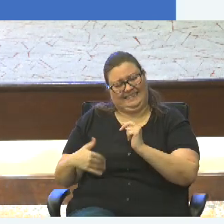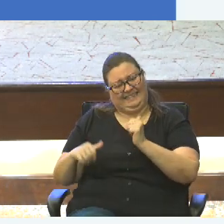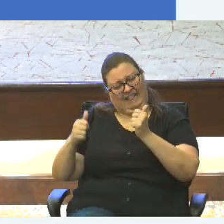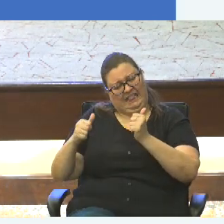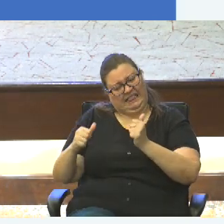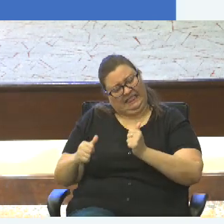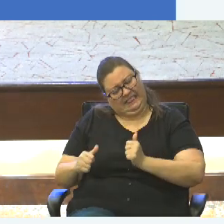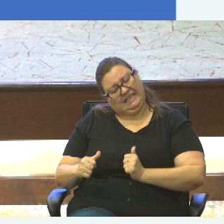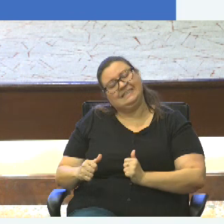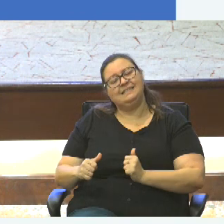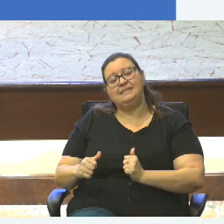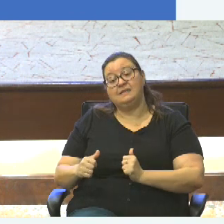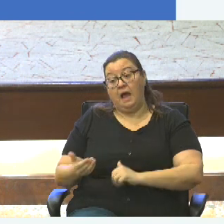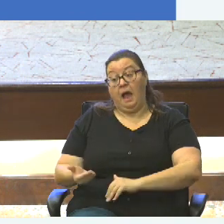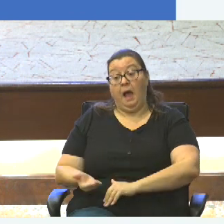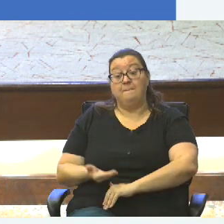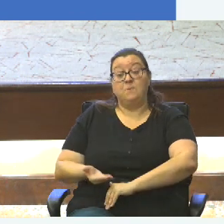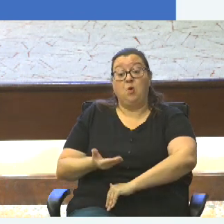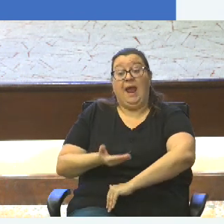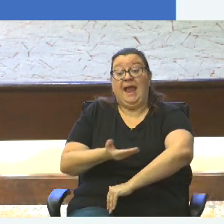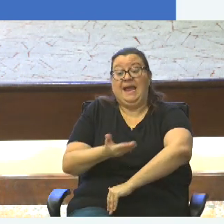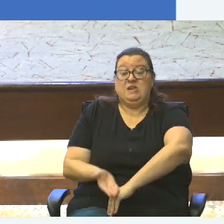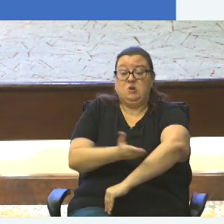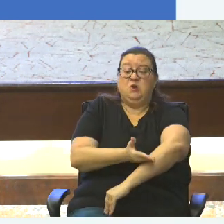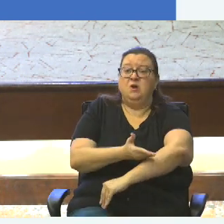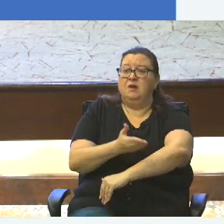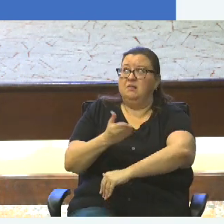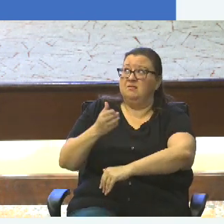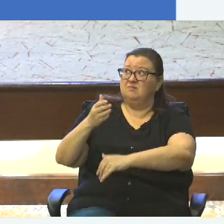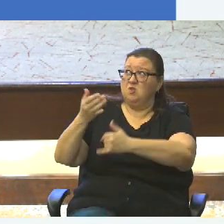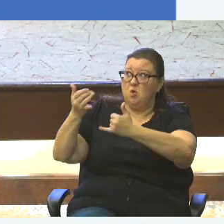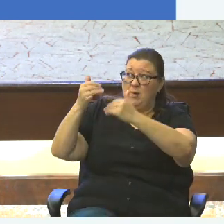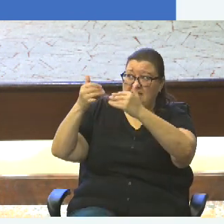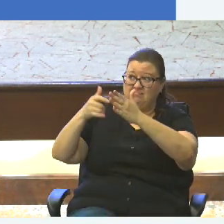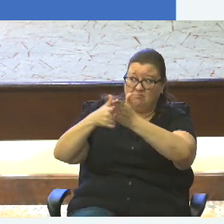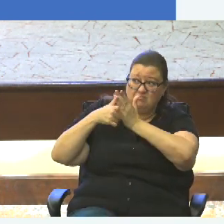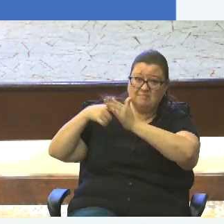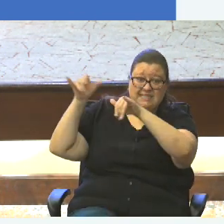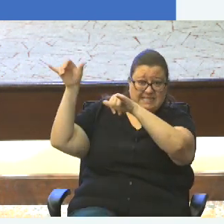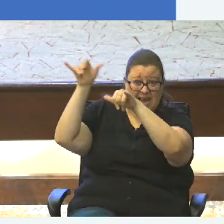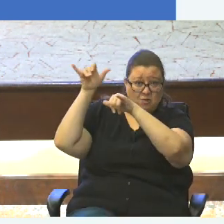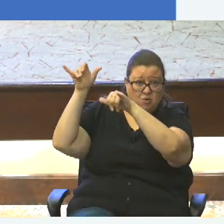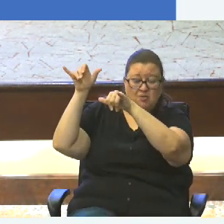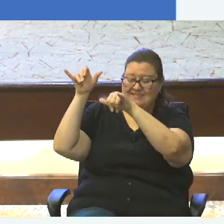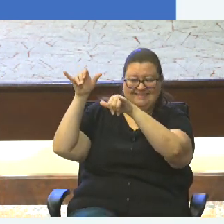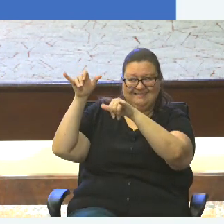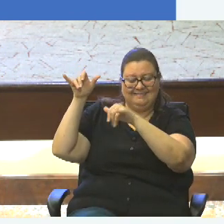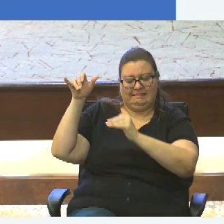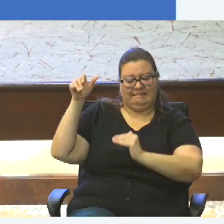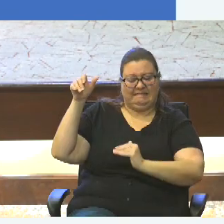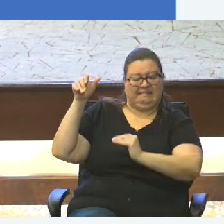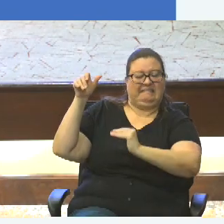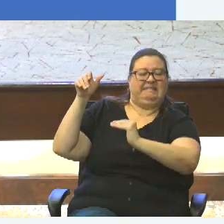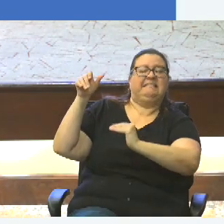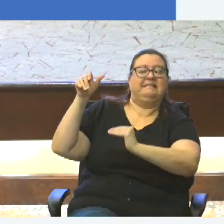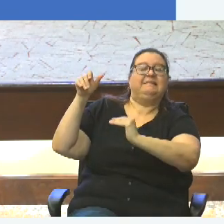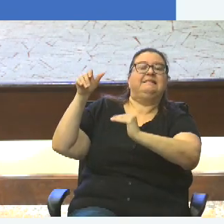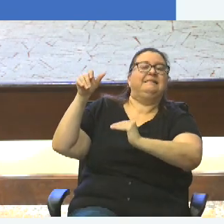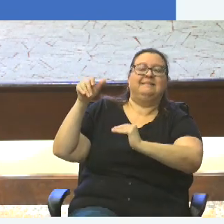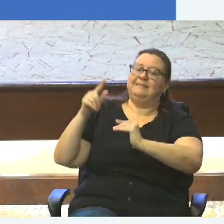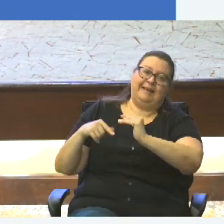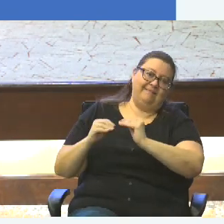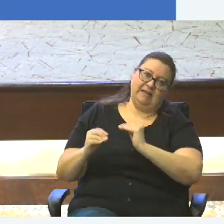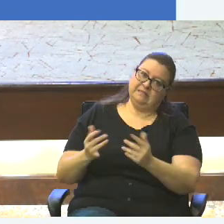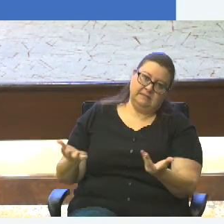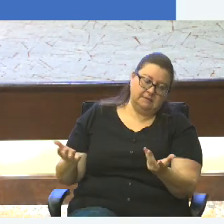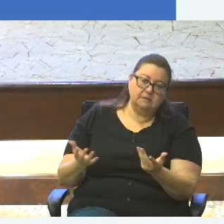really capable of being fully upgraded to meet current FAA standards for air traffic facilities. As a result of that, the replacement of